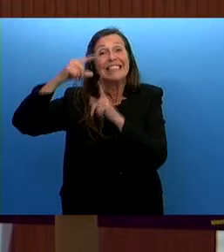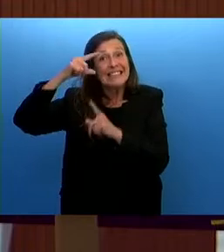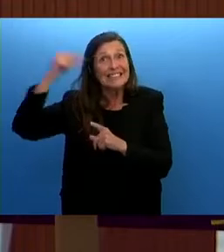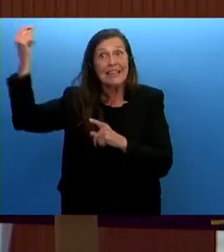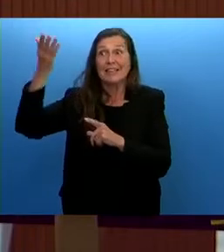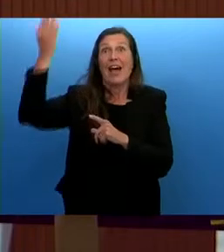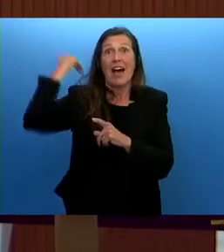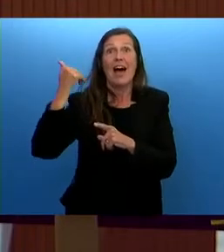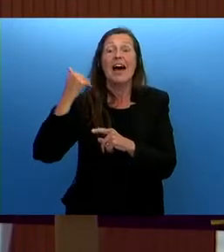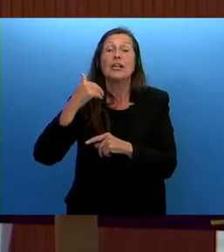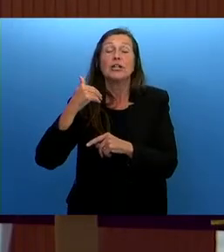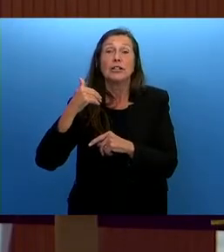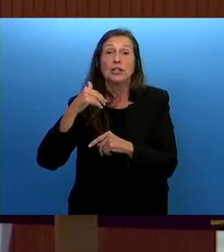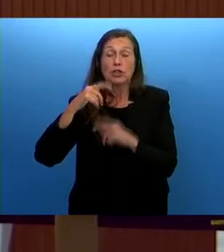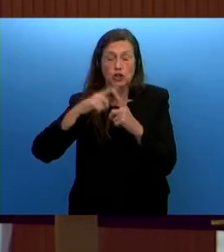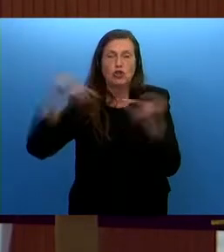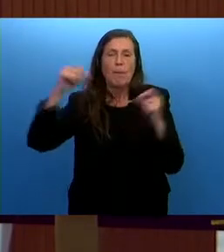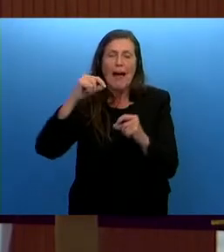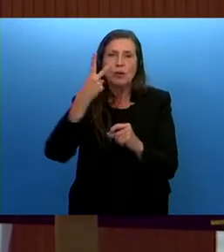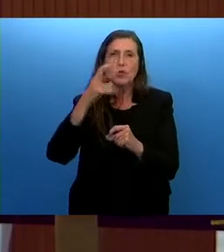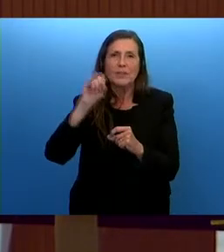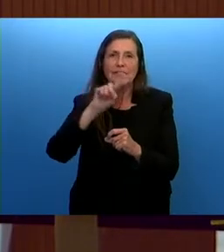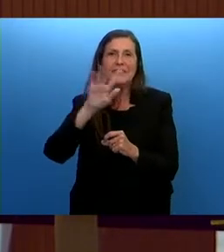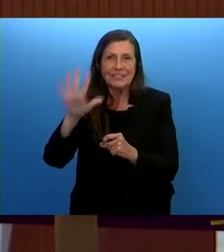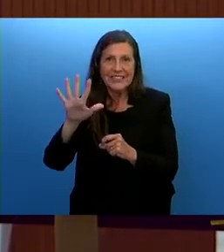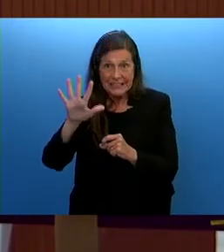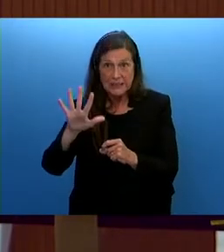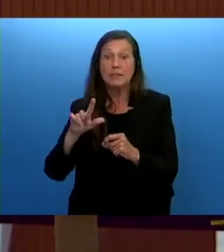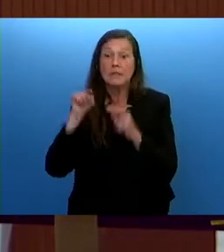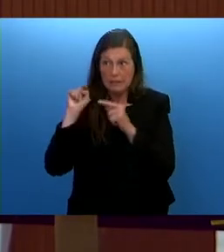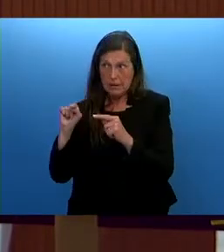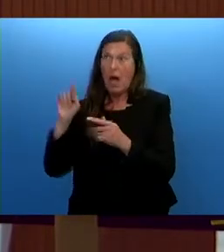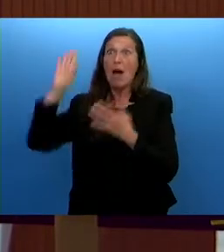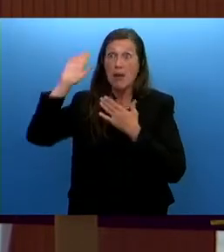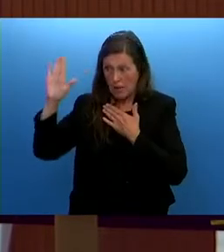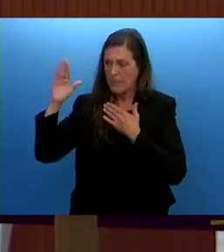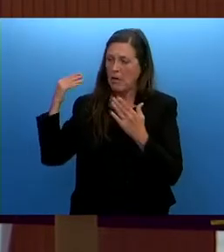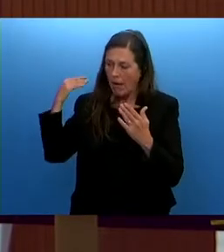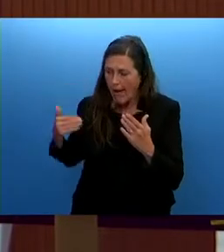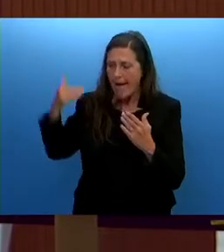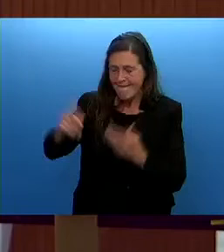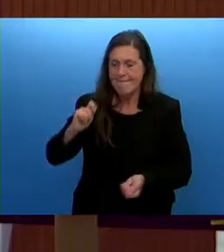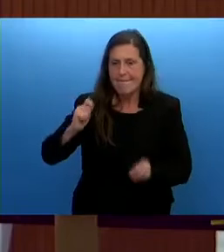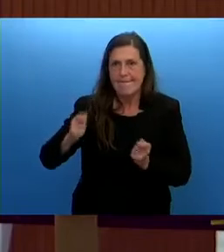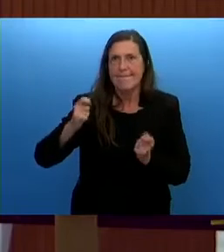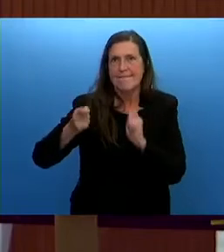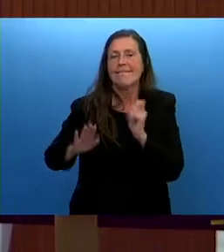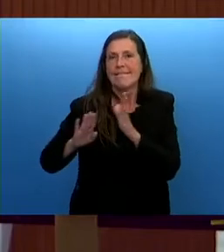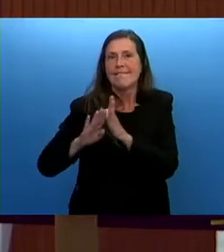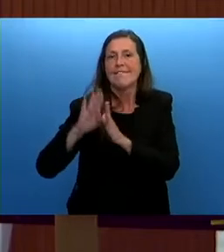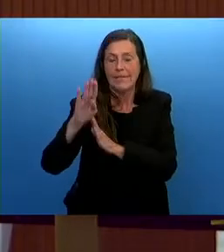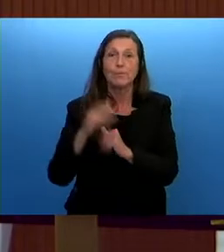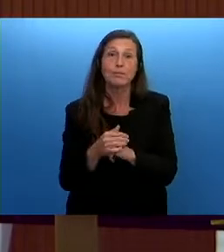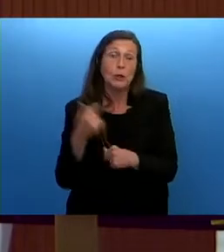2015. And this commitment has continued until today. Our regional platforms for disaster risk reduction have